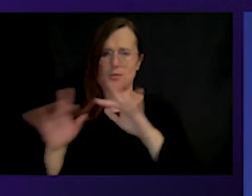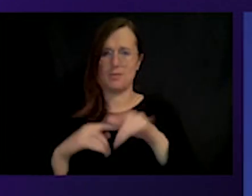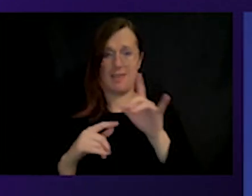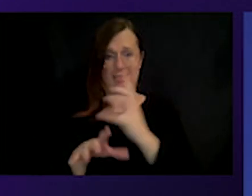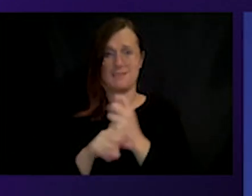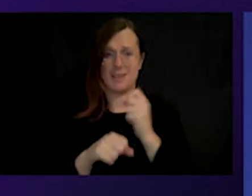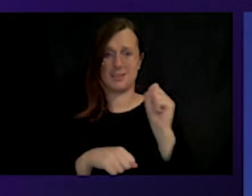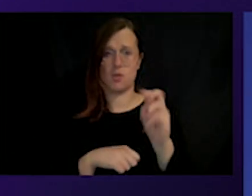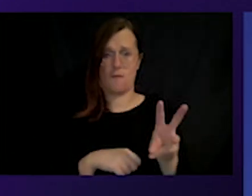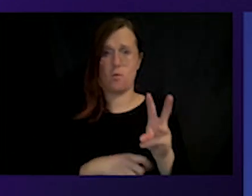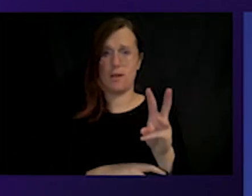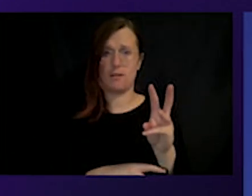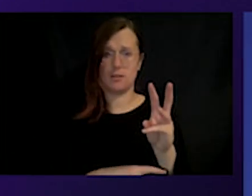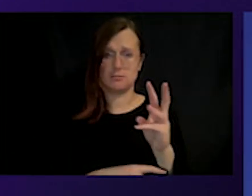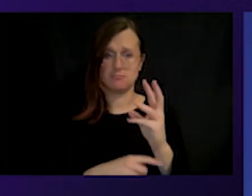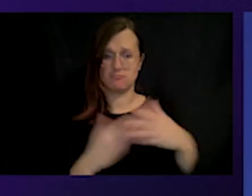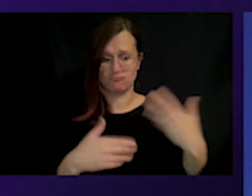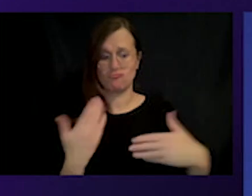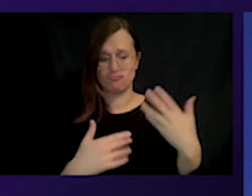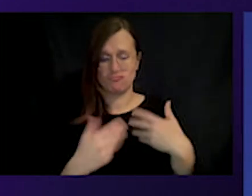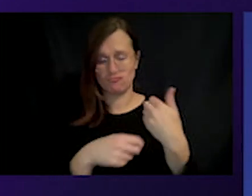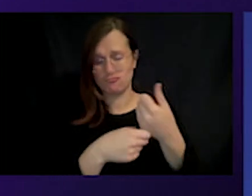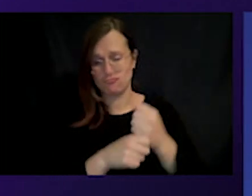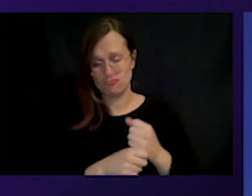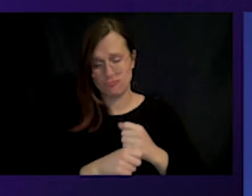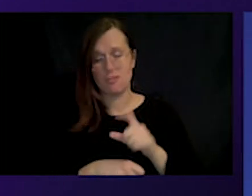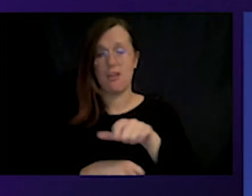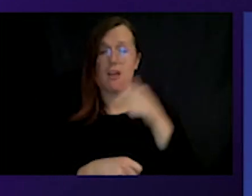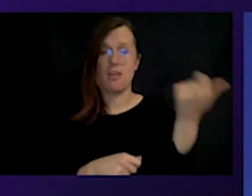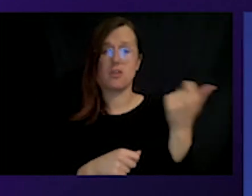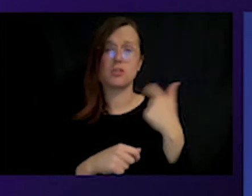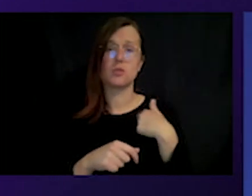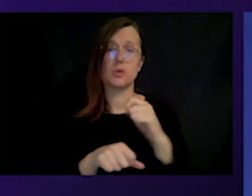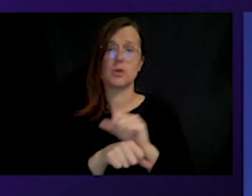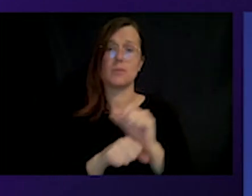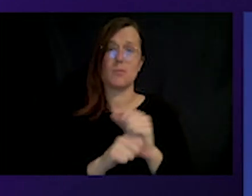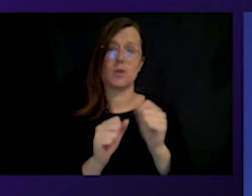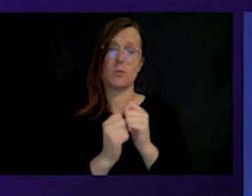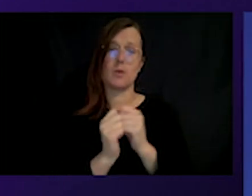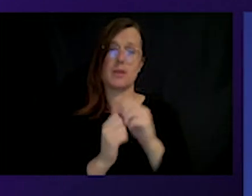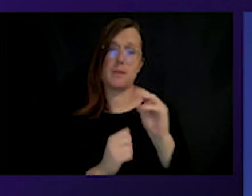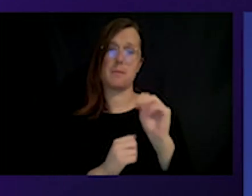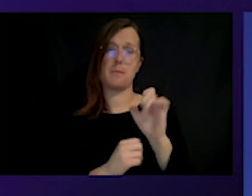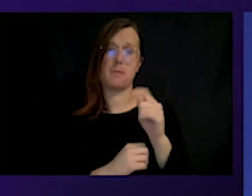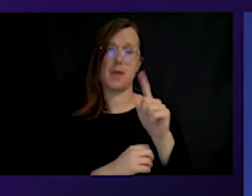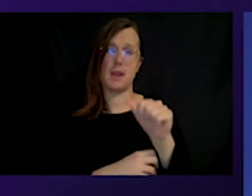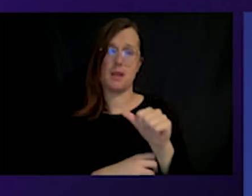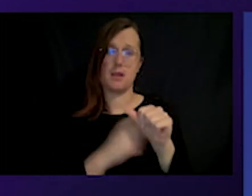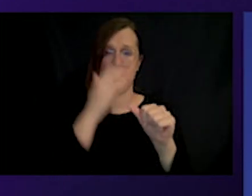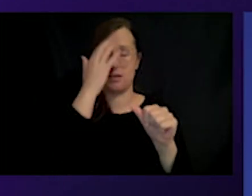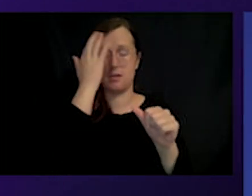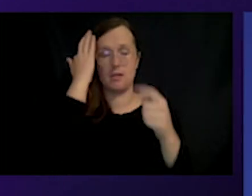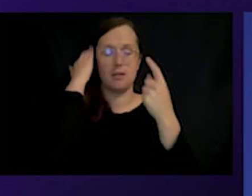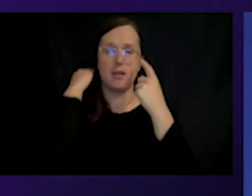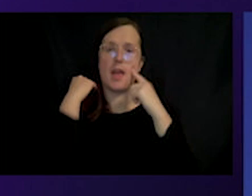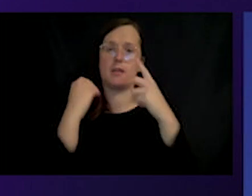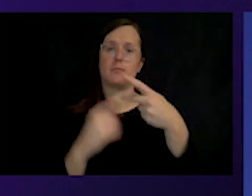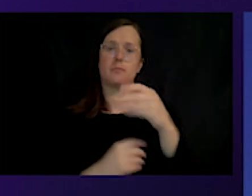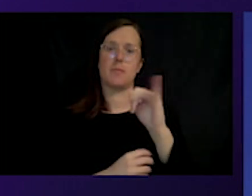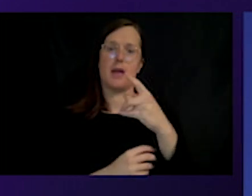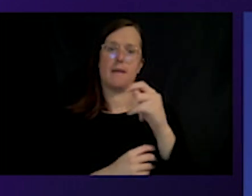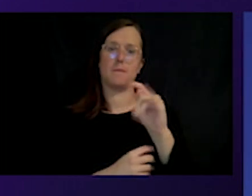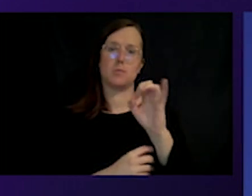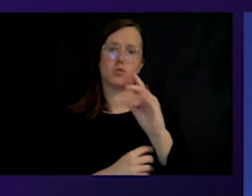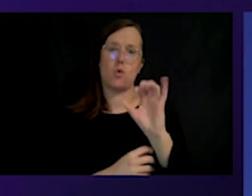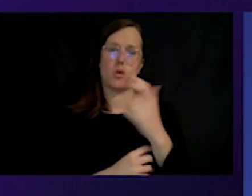software. And then another example is we're working with Meta and the PyTorch community to optimize PyTorch for these large